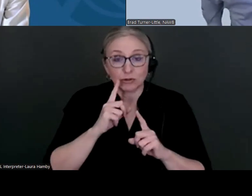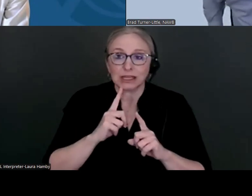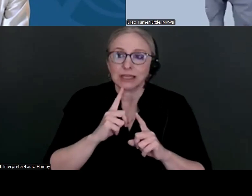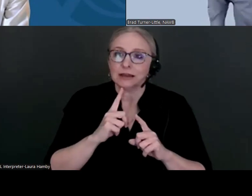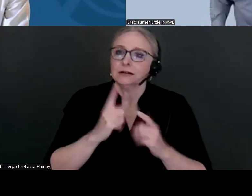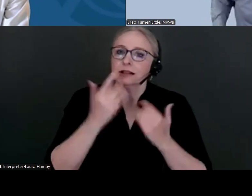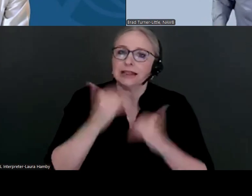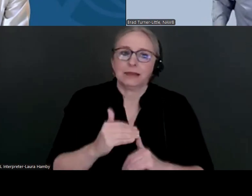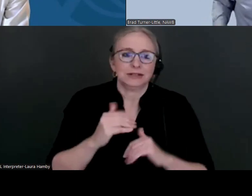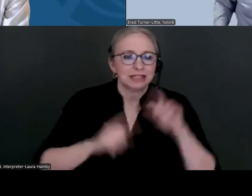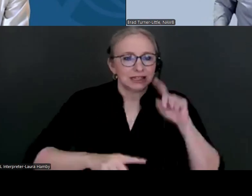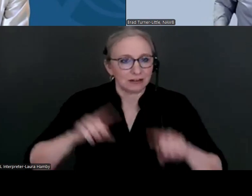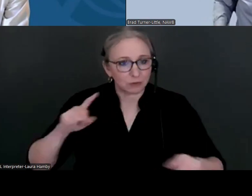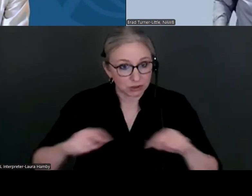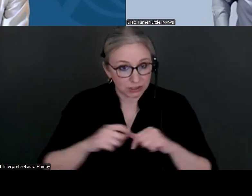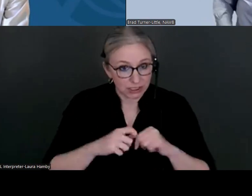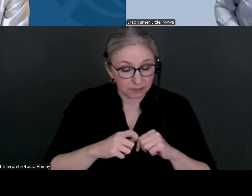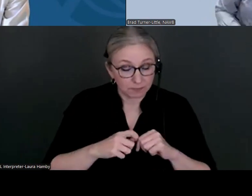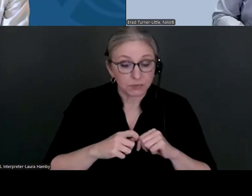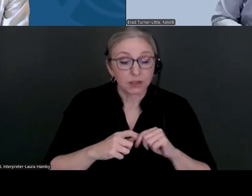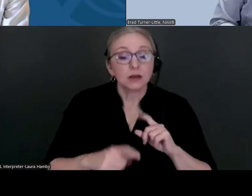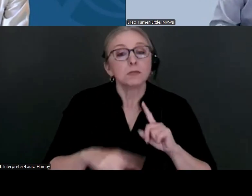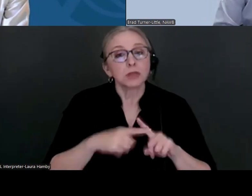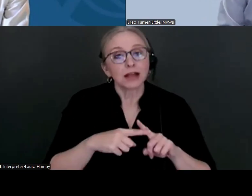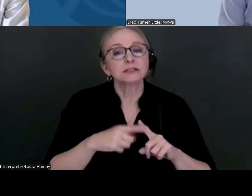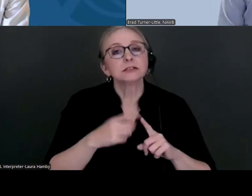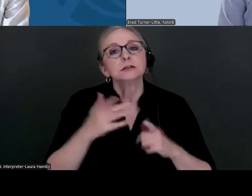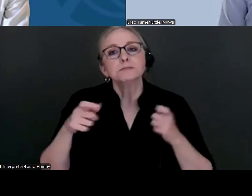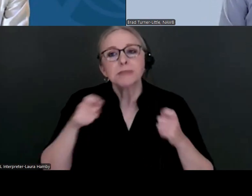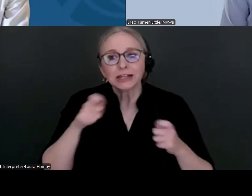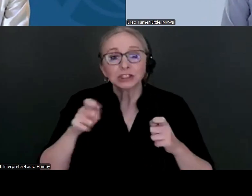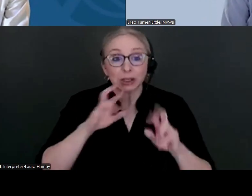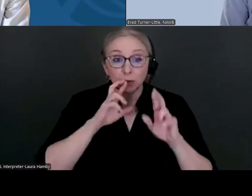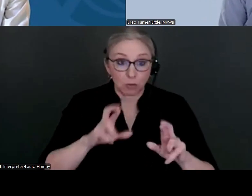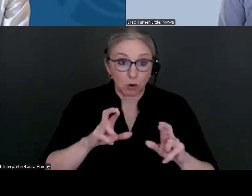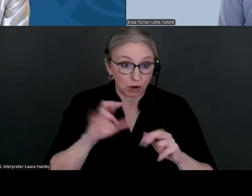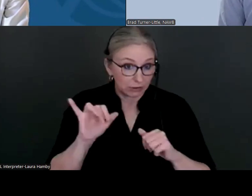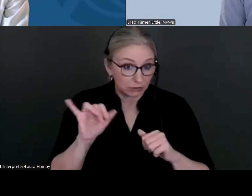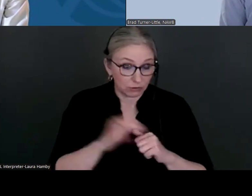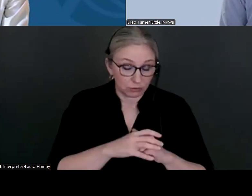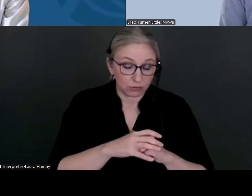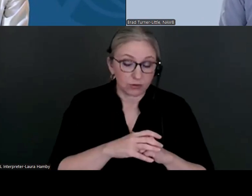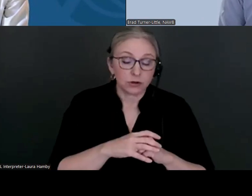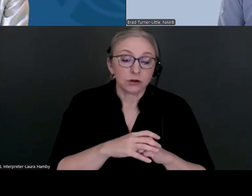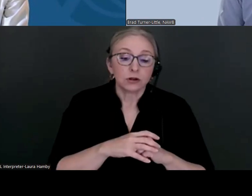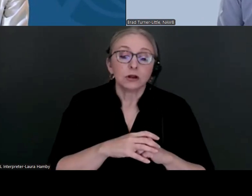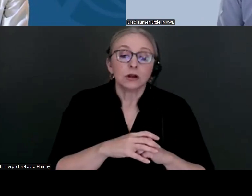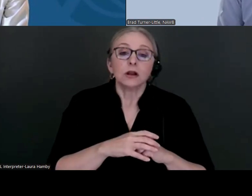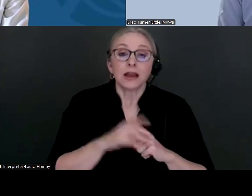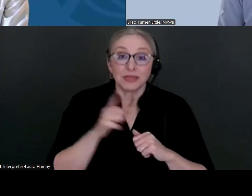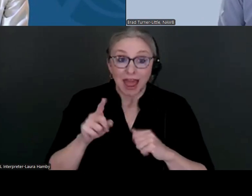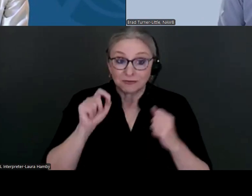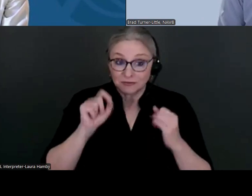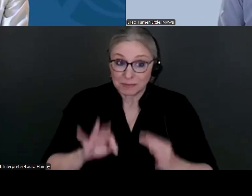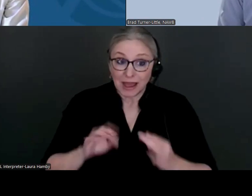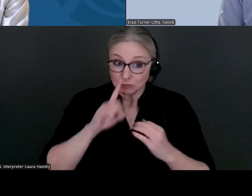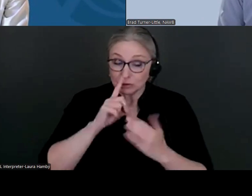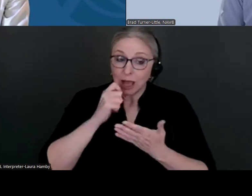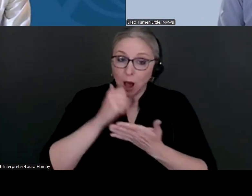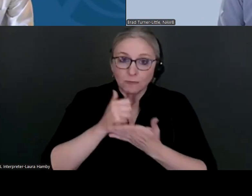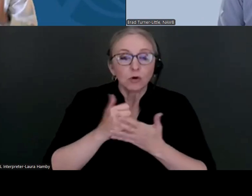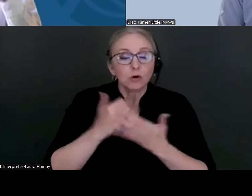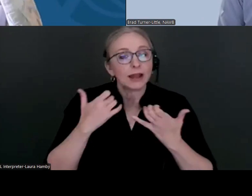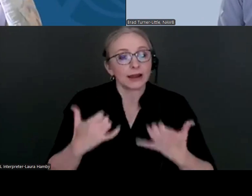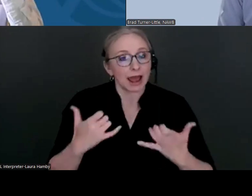grant recipients, as well as some of the burdens of managing and reporting on those grants. And then that feedback has been really helpful in